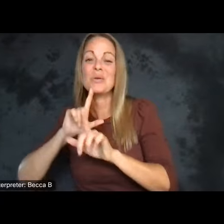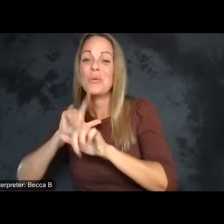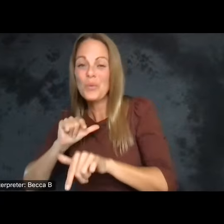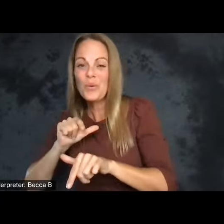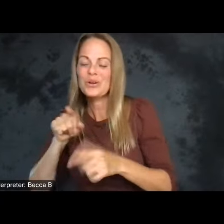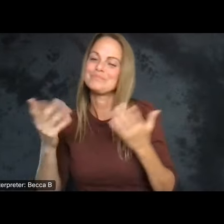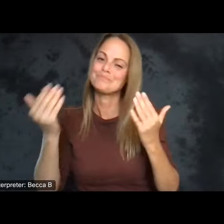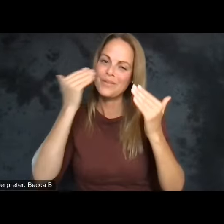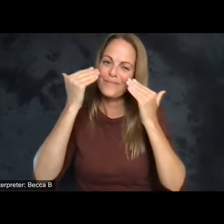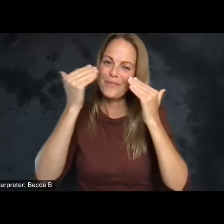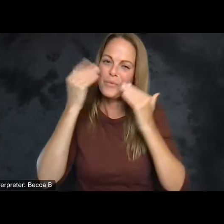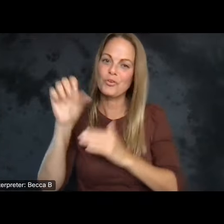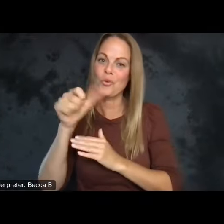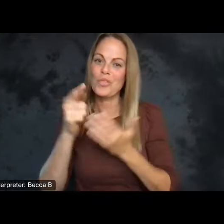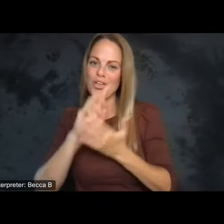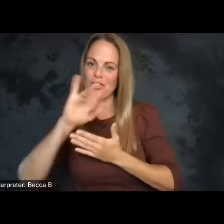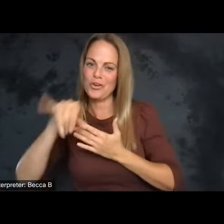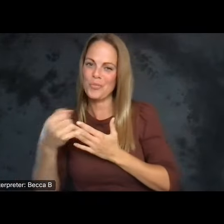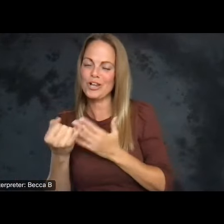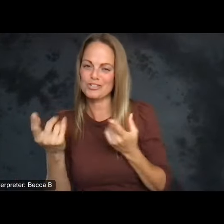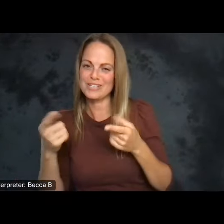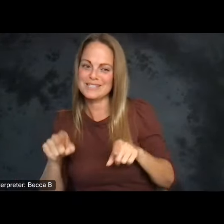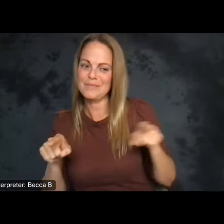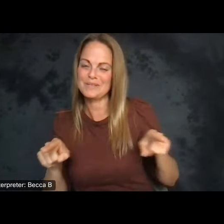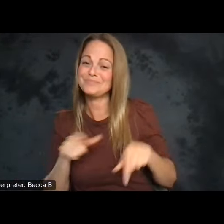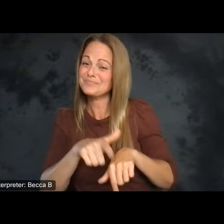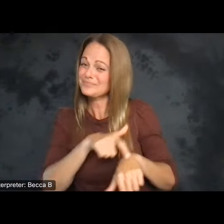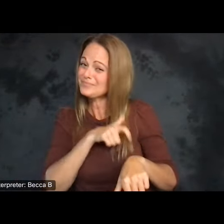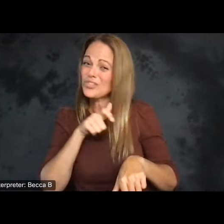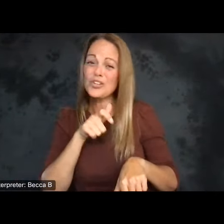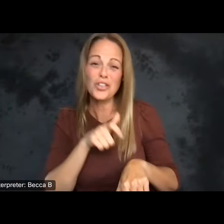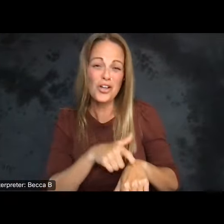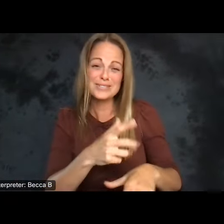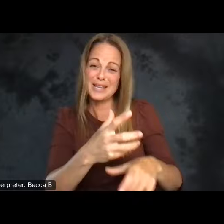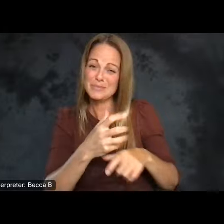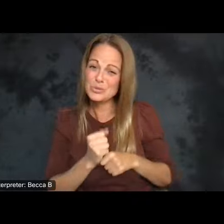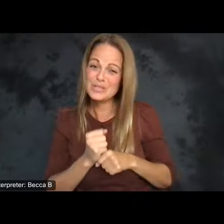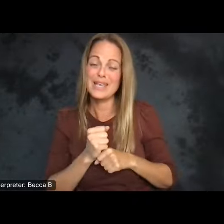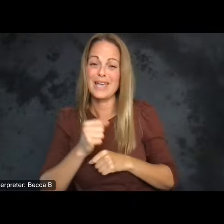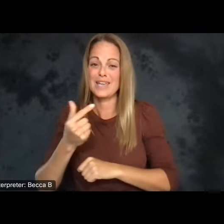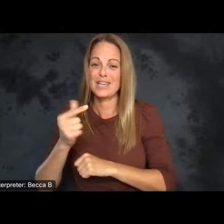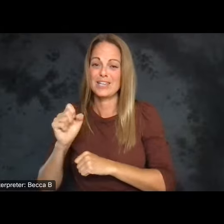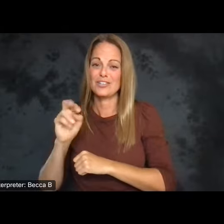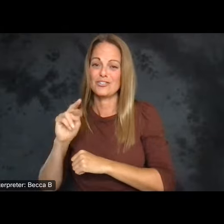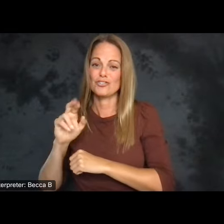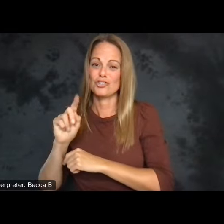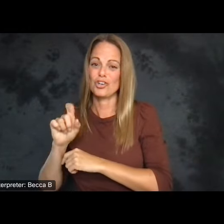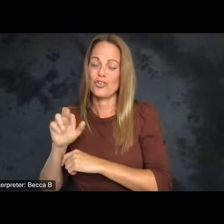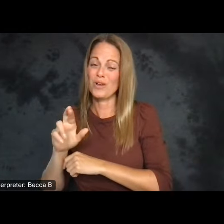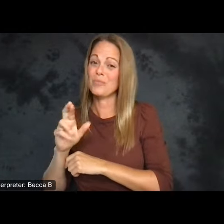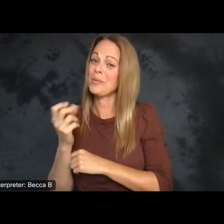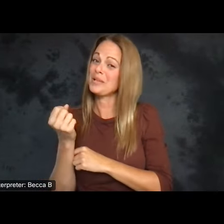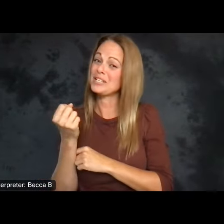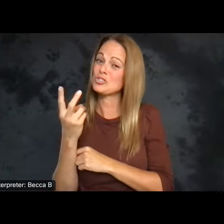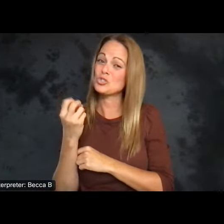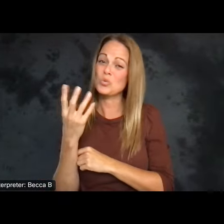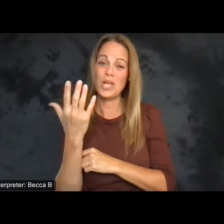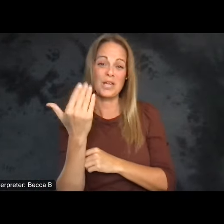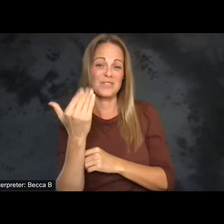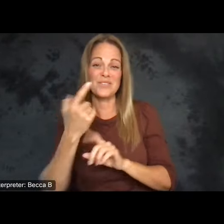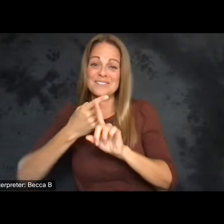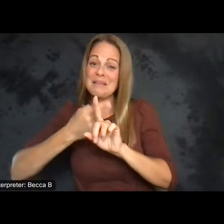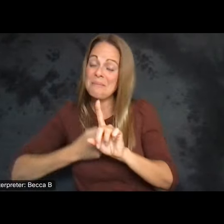that you've observed, are long lead times in getting that generator. So we're probably looking at about a 12 to 15 month lead time to get that generator